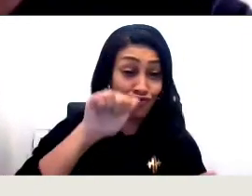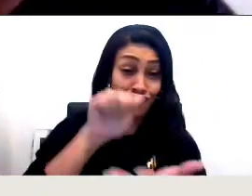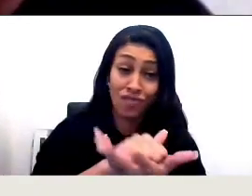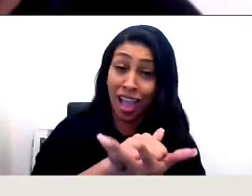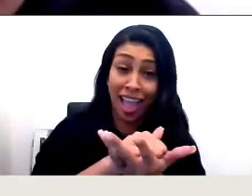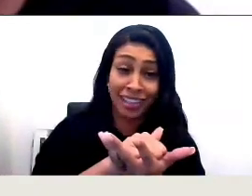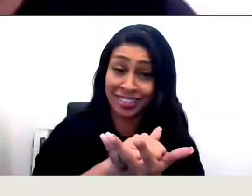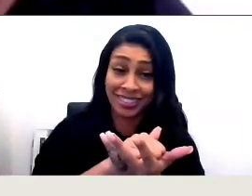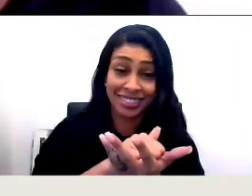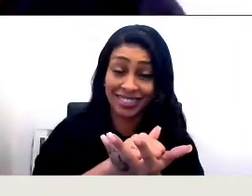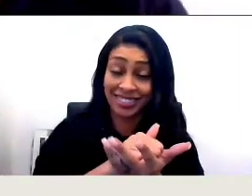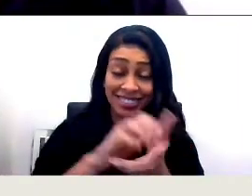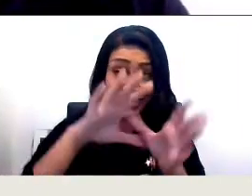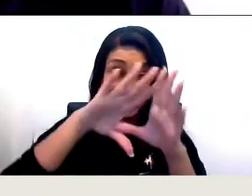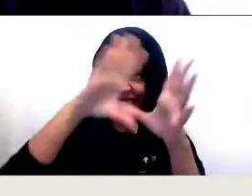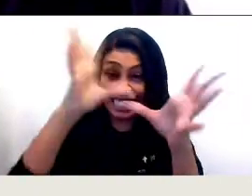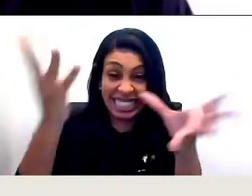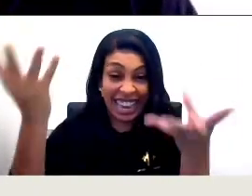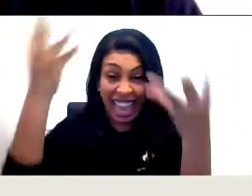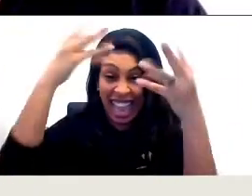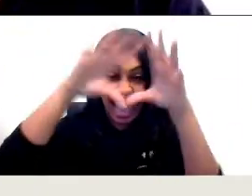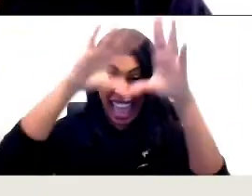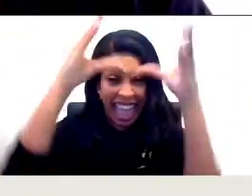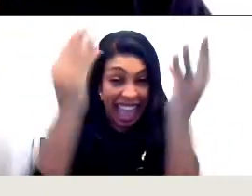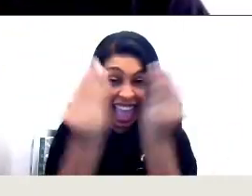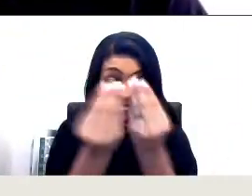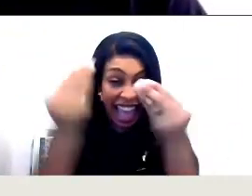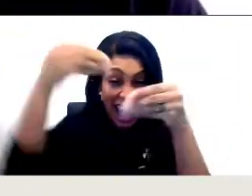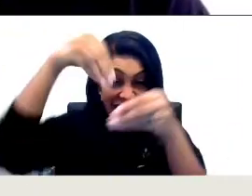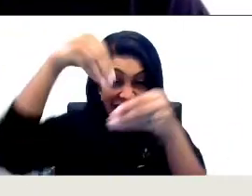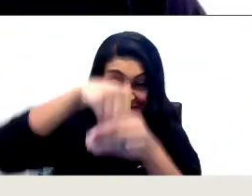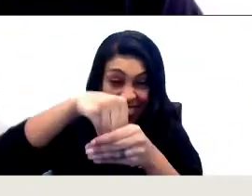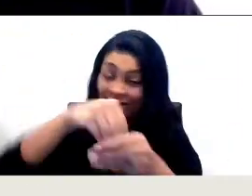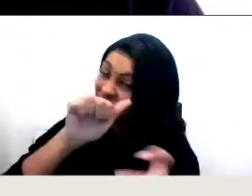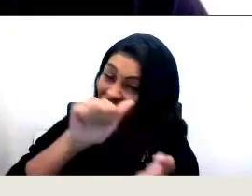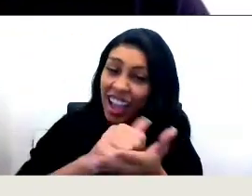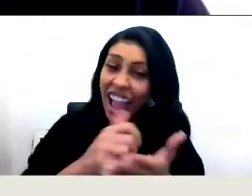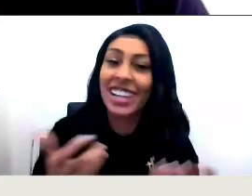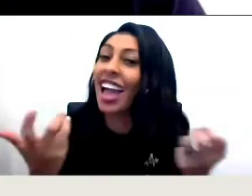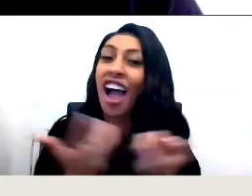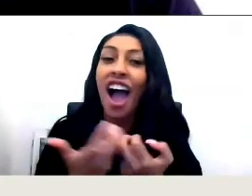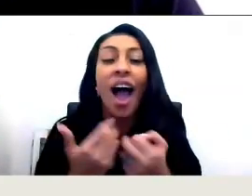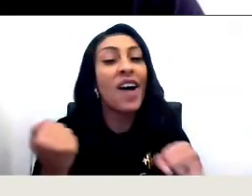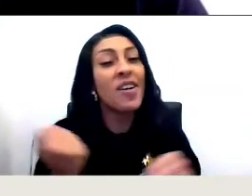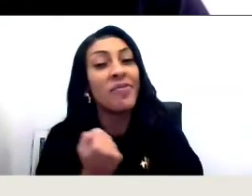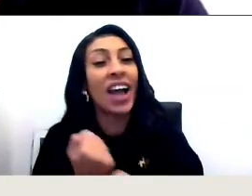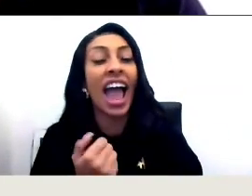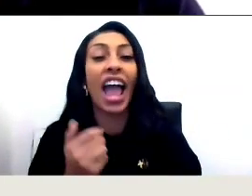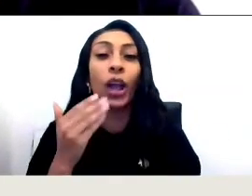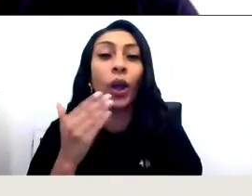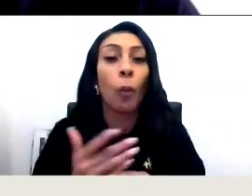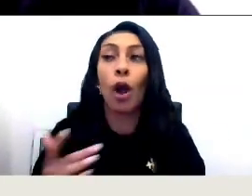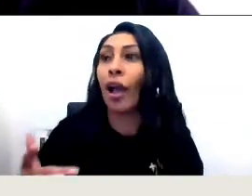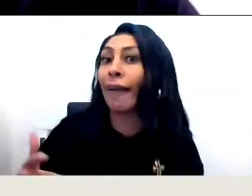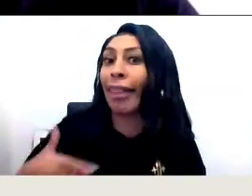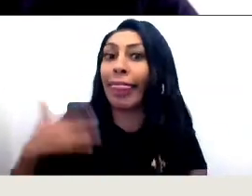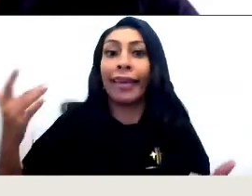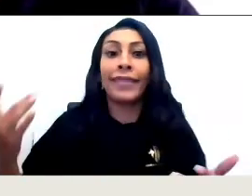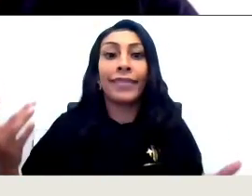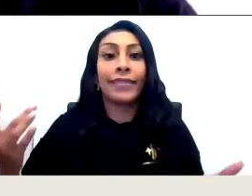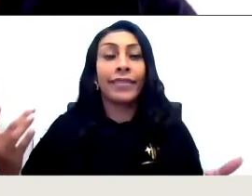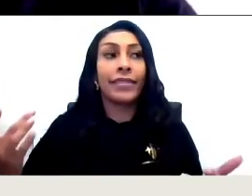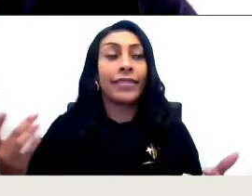like, contextualized it perfectly. You put it into perspective because you say, how do we make the work live? How do we still meet people with it? You know, how do we still